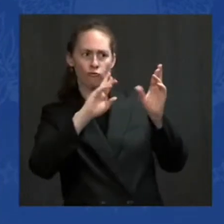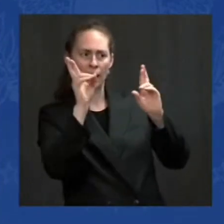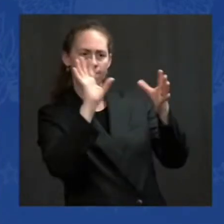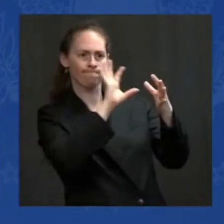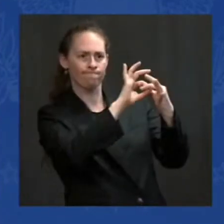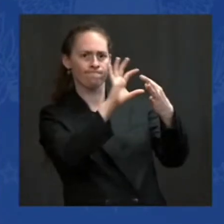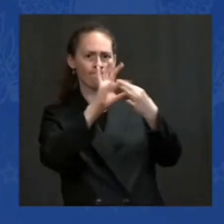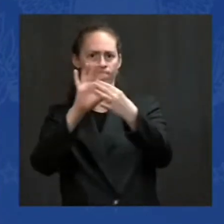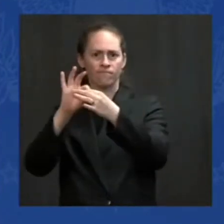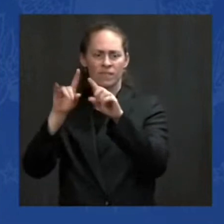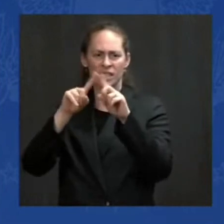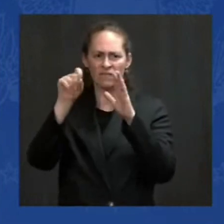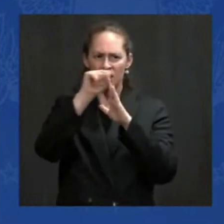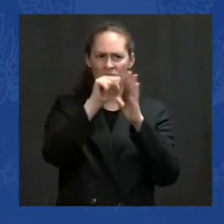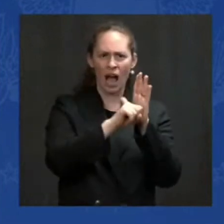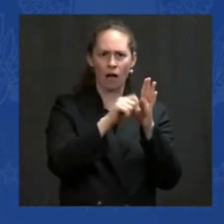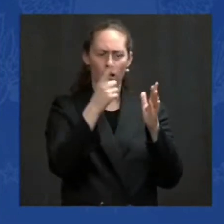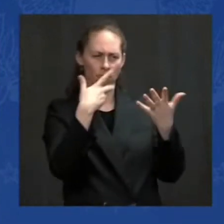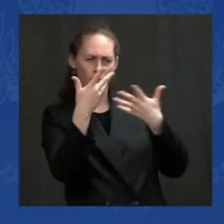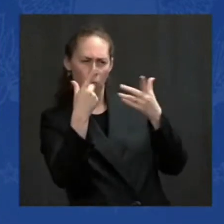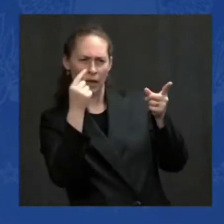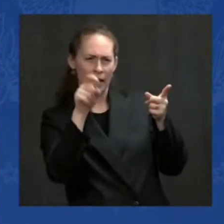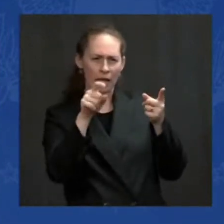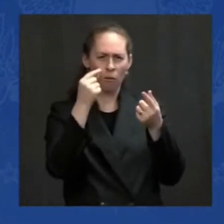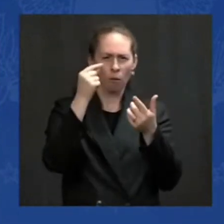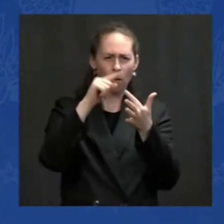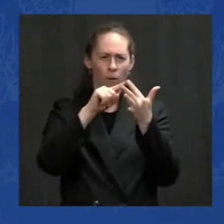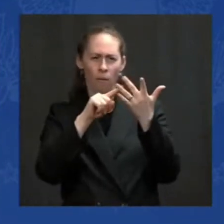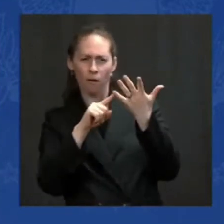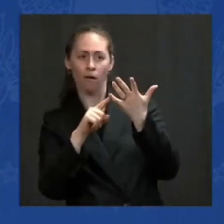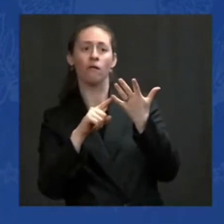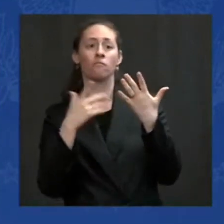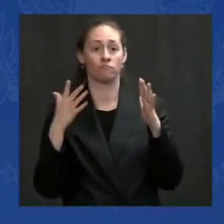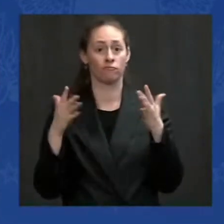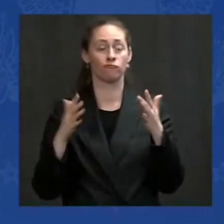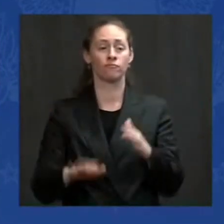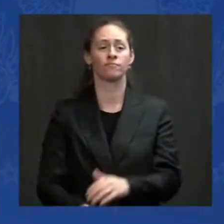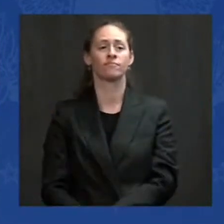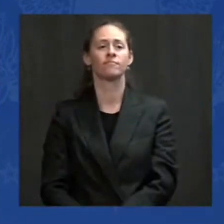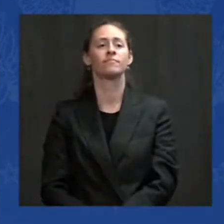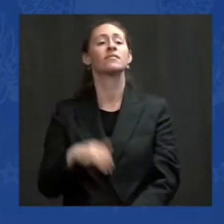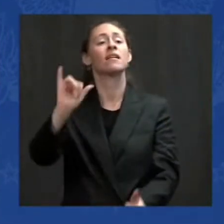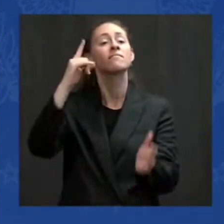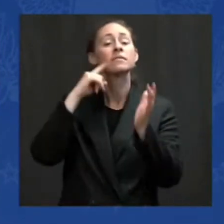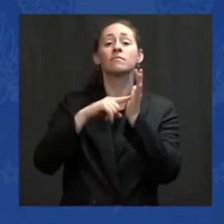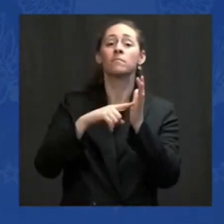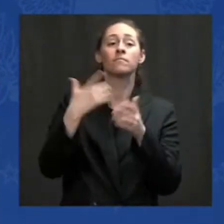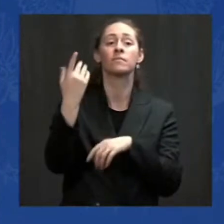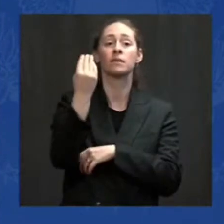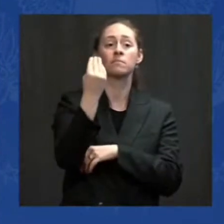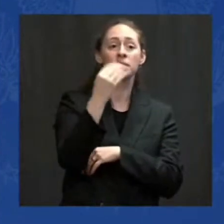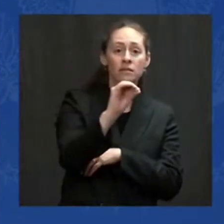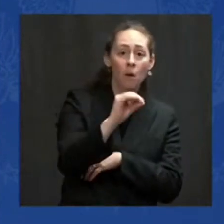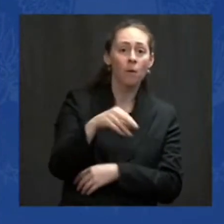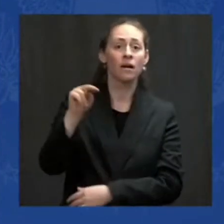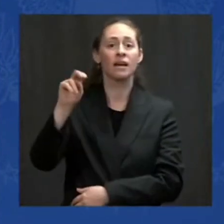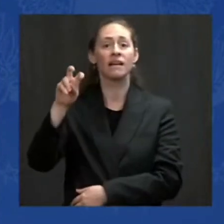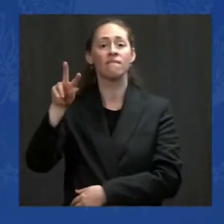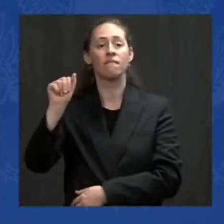needs. This includes states such as Missouri, Nevada, Illinois, and